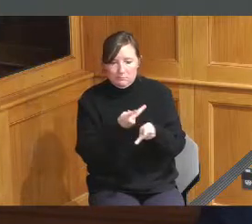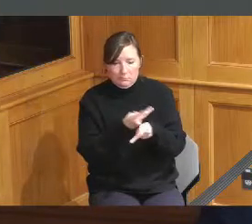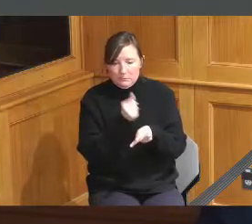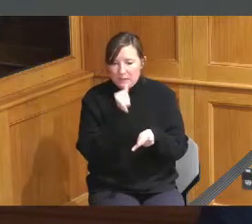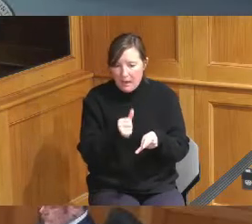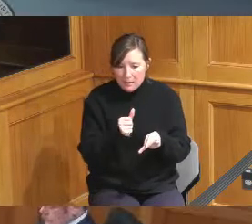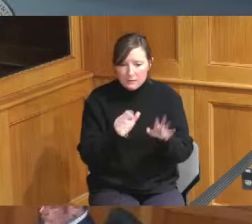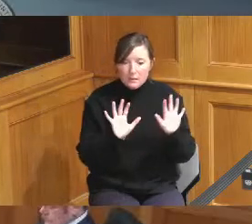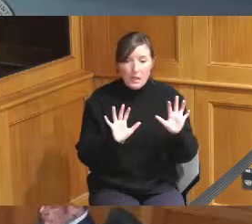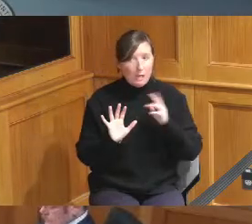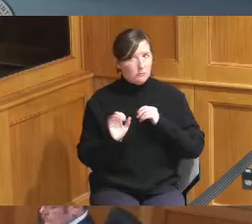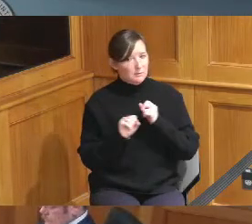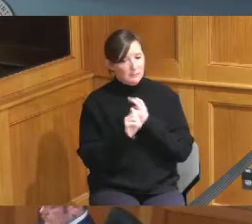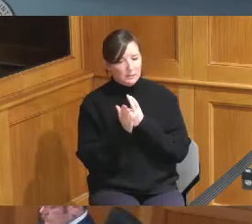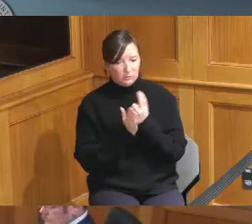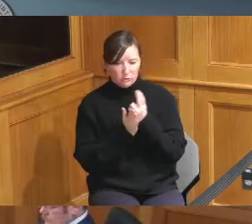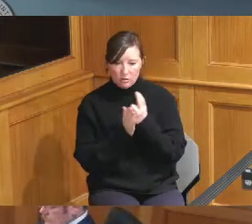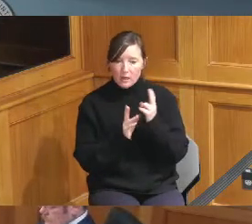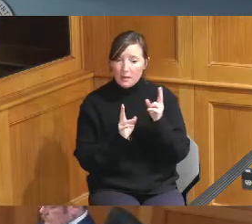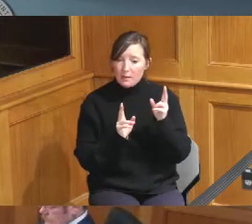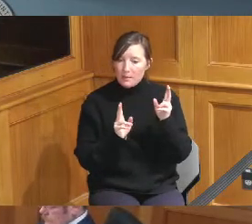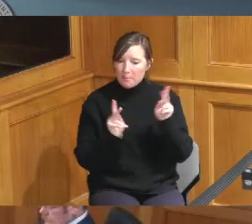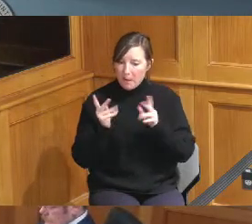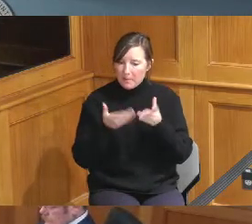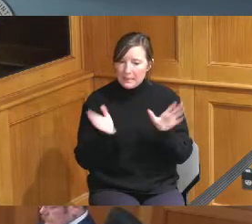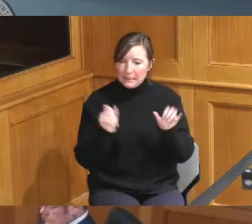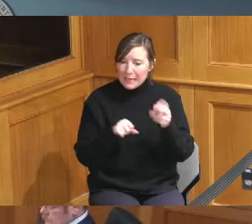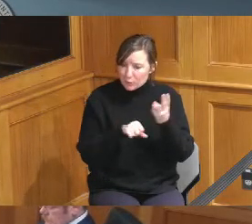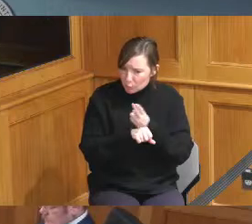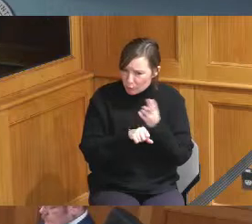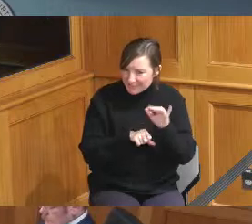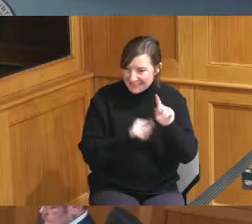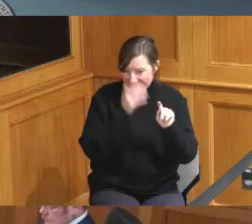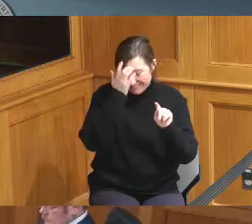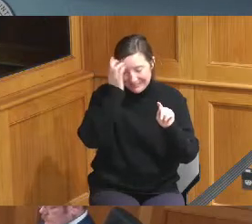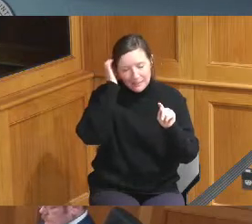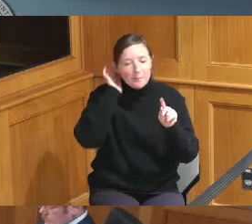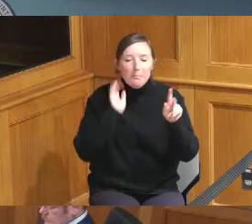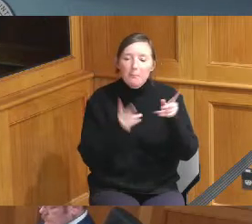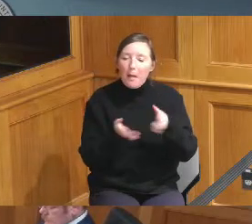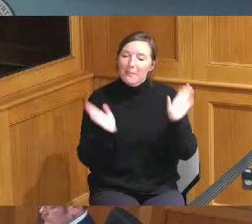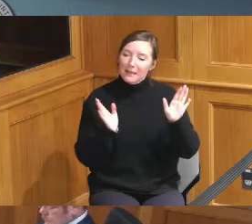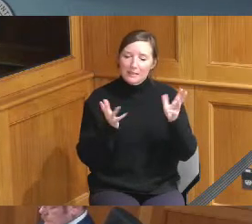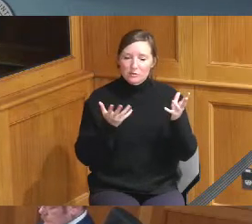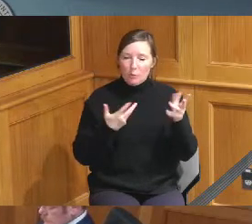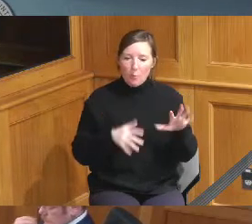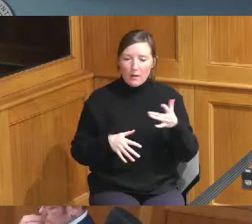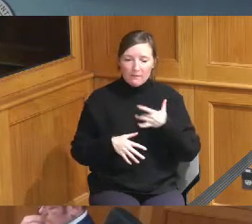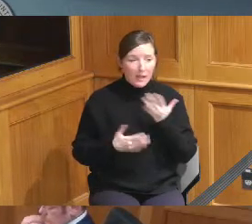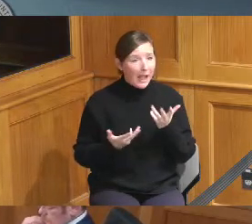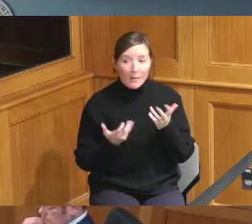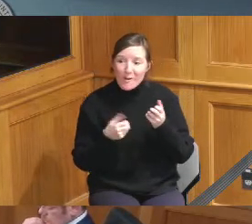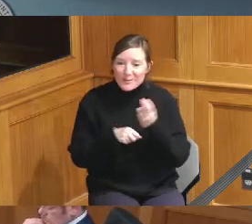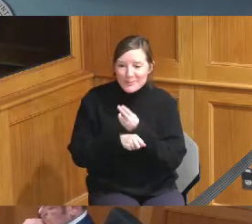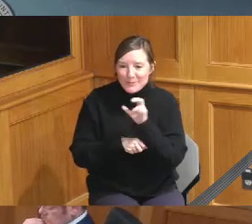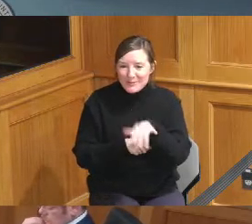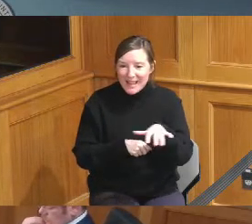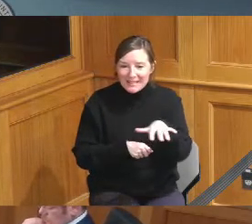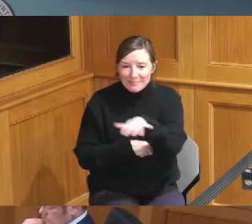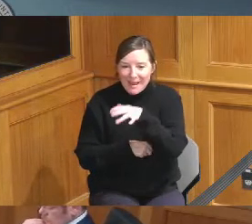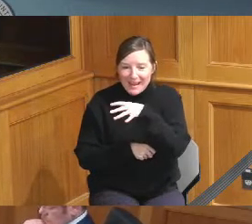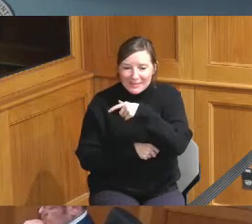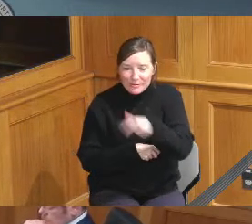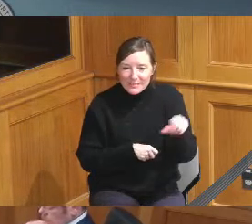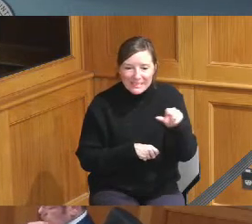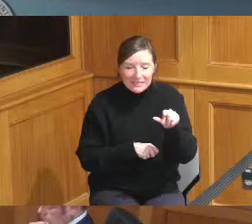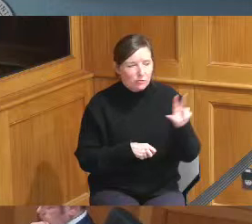make sure, and that the public can somehow use it, that they wouldn't be squeezed out if we were. I mean,